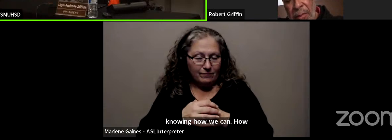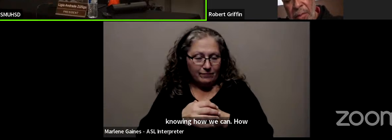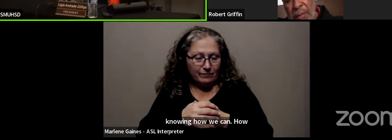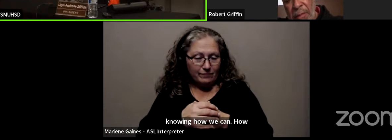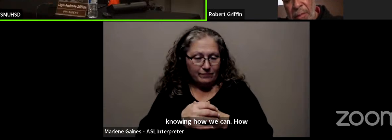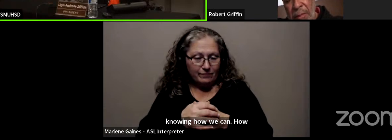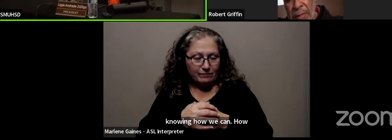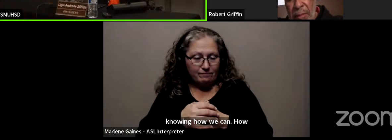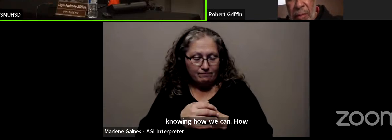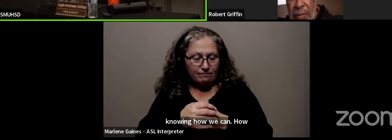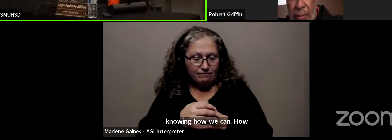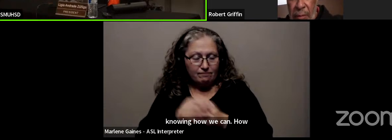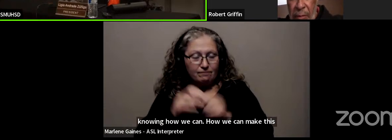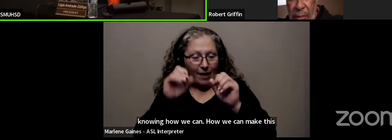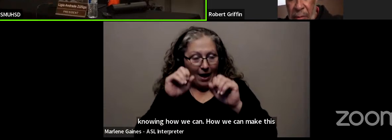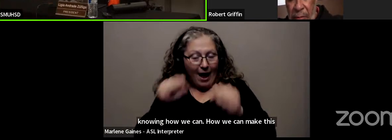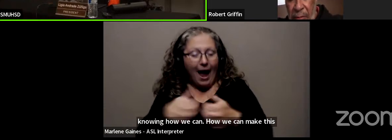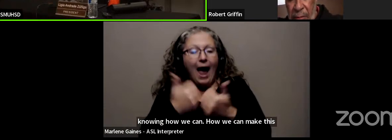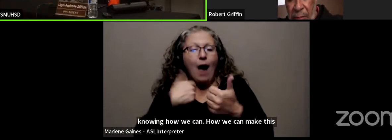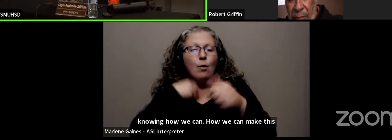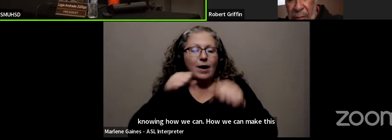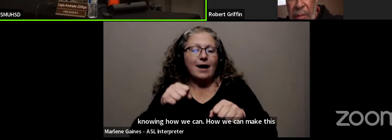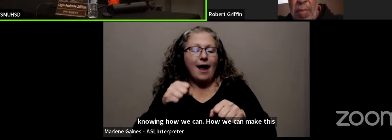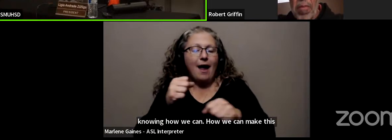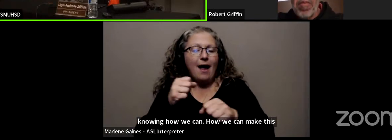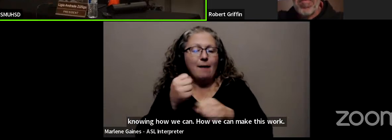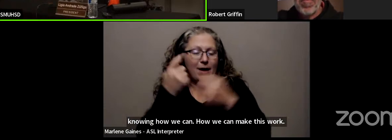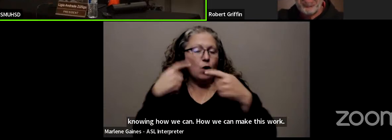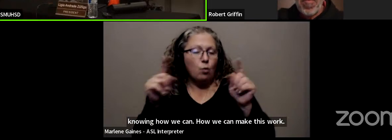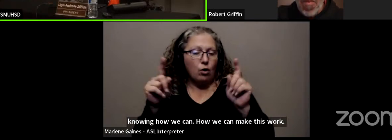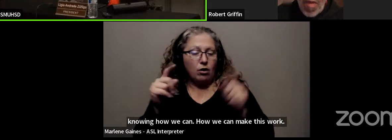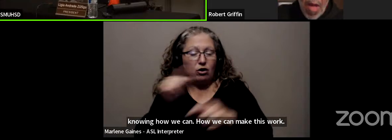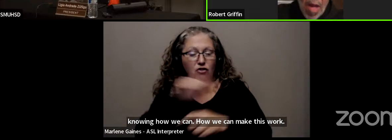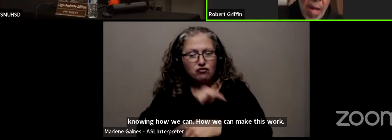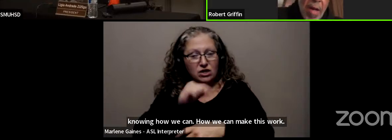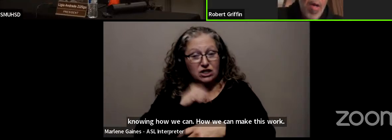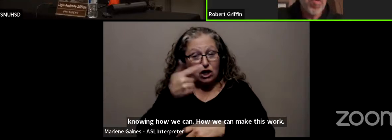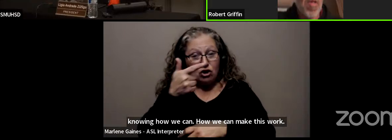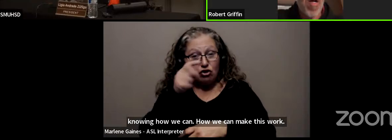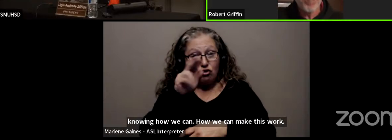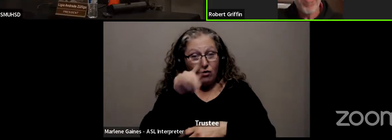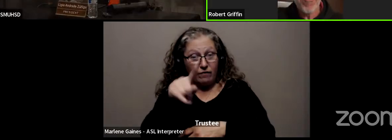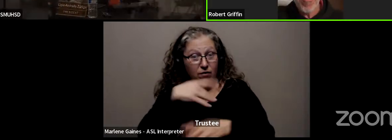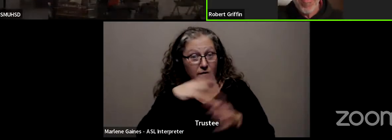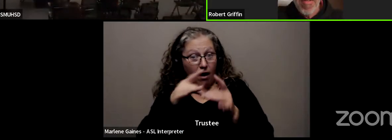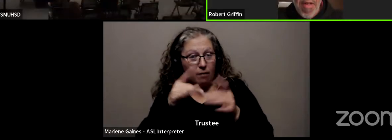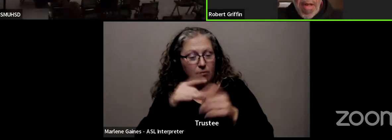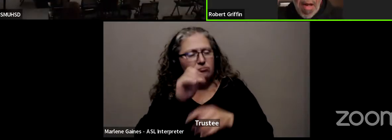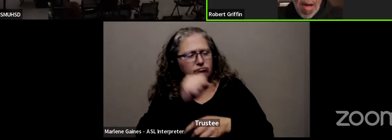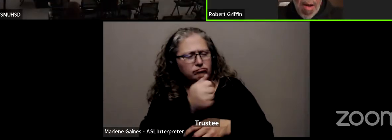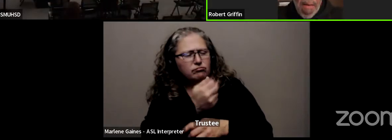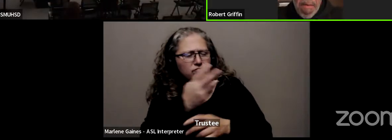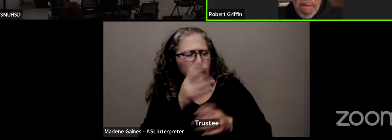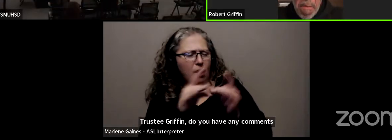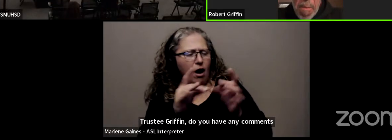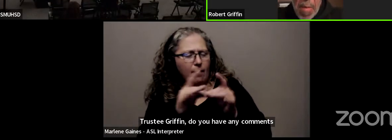make this work. Trustee Griffin, do you have any comments? Yeah, I got a couple of comments, and